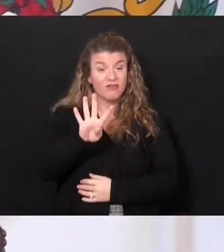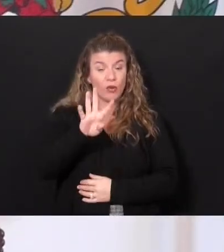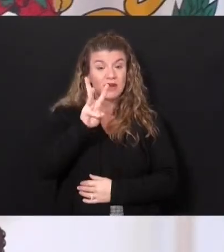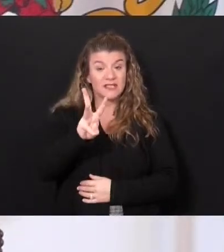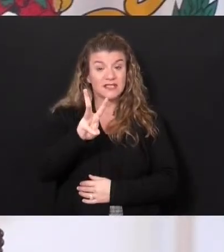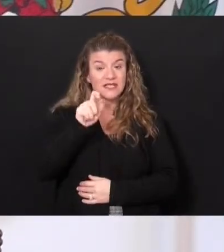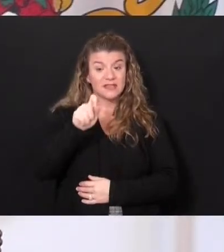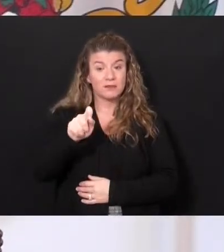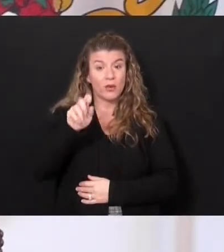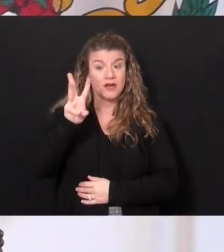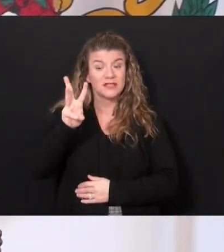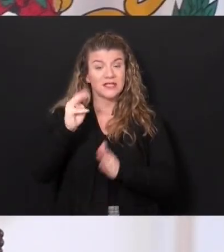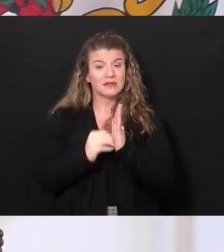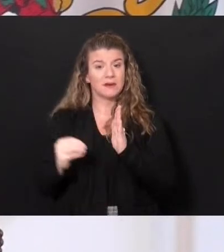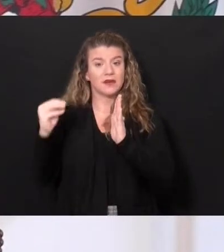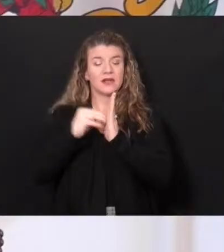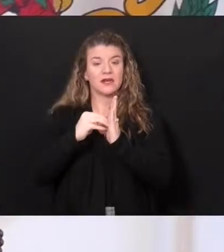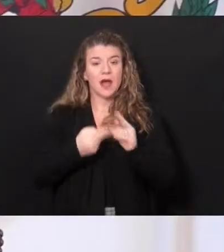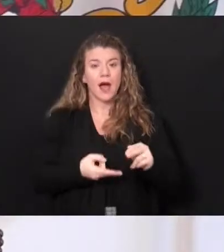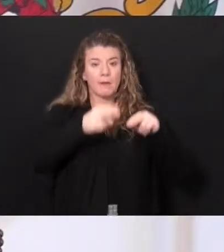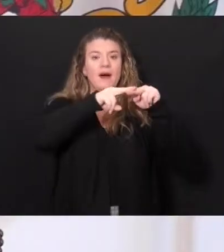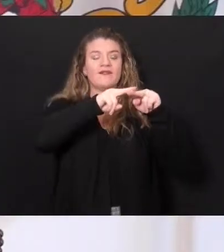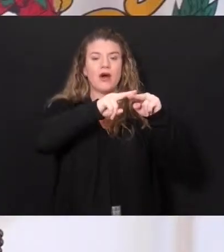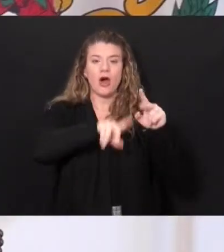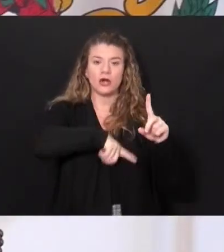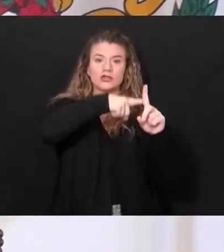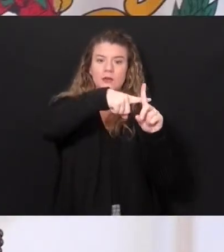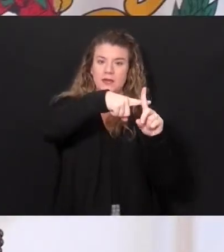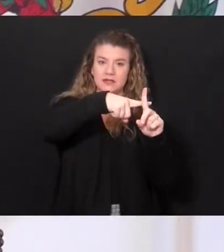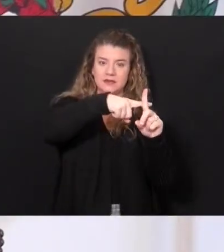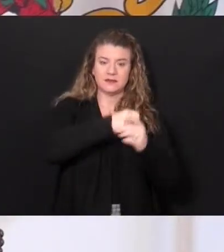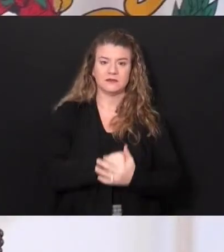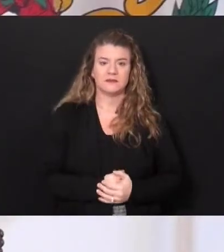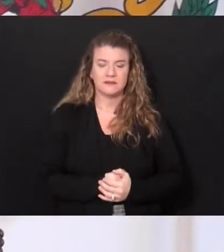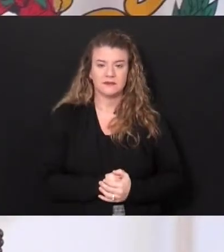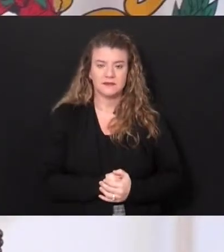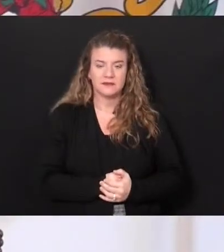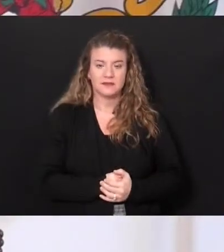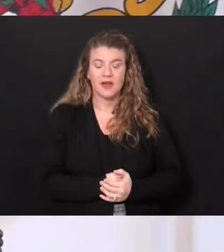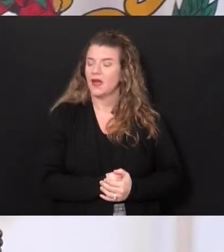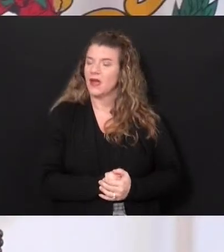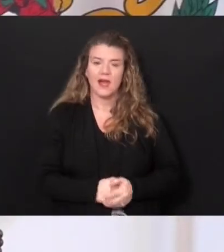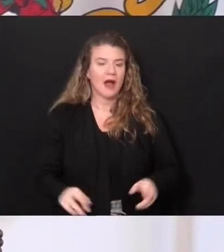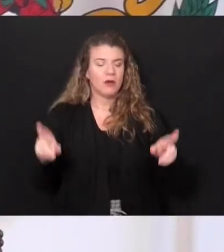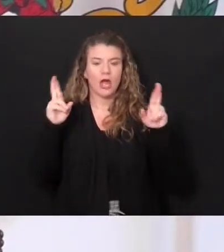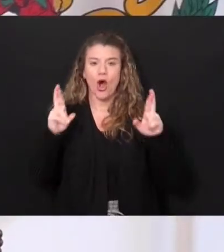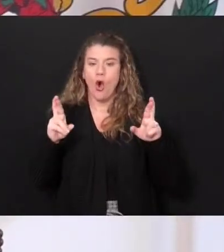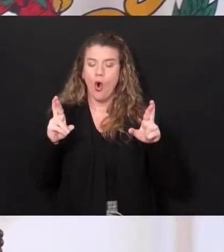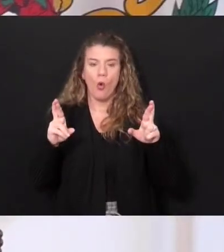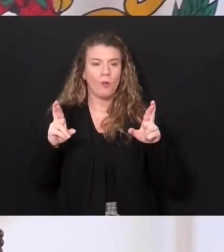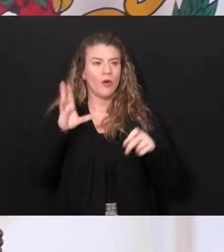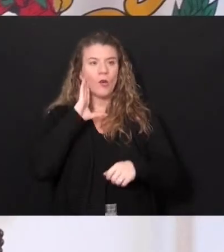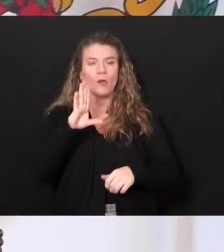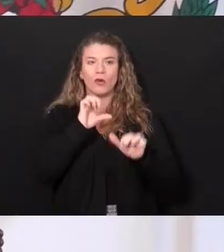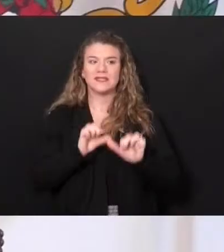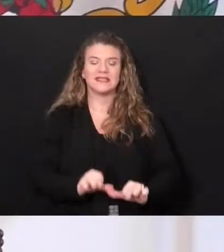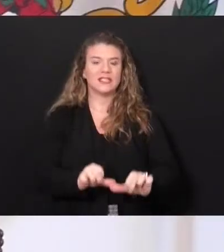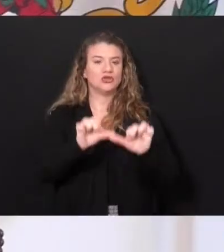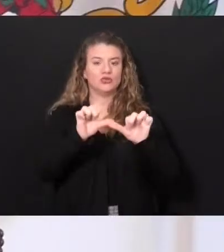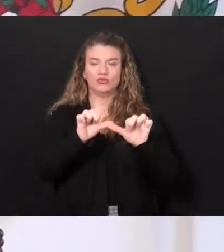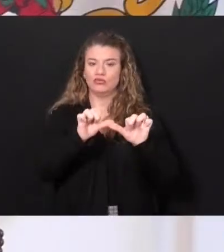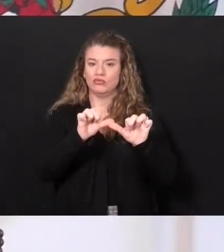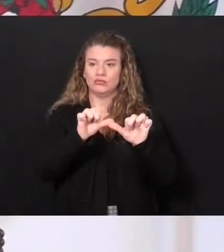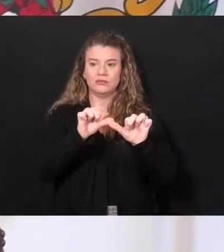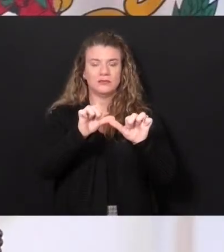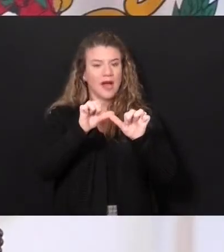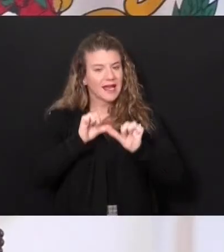$46.6 million above surplus. I hope to goodness that we will absolutely continue